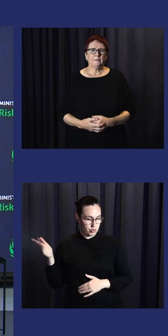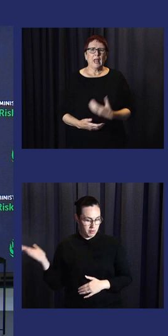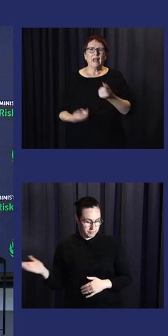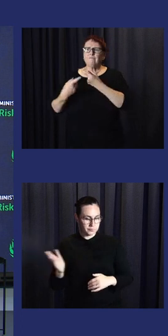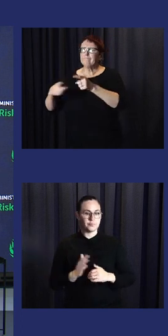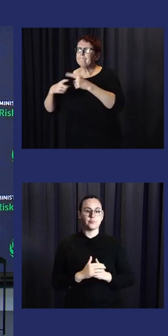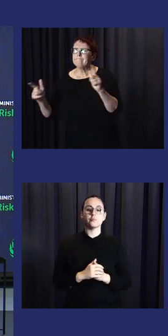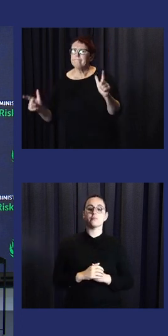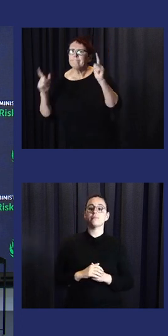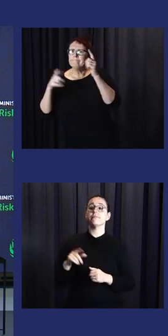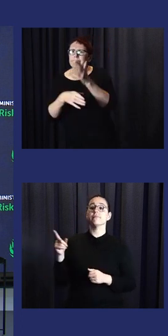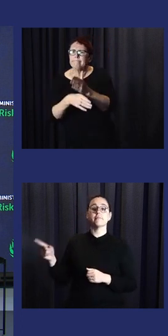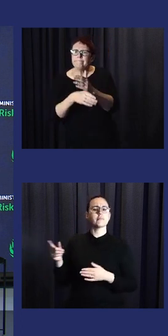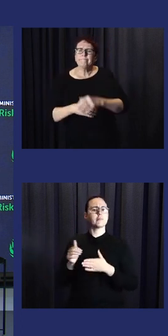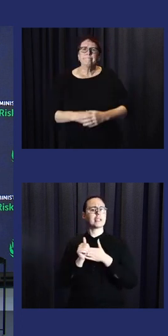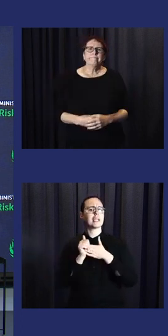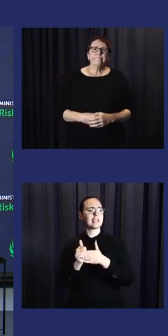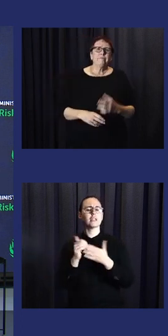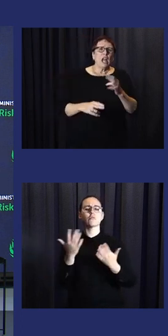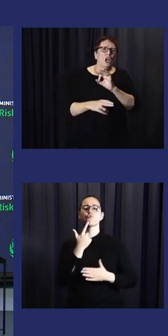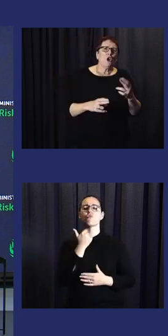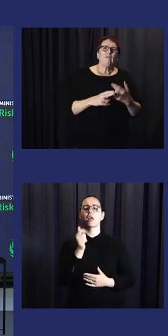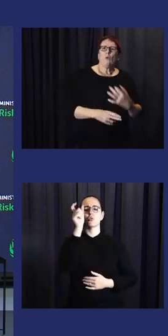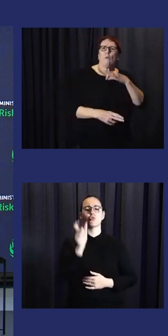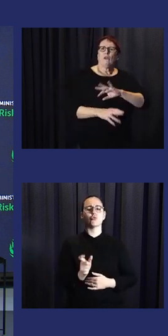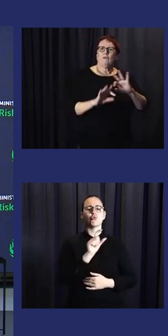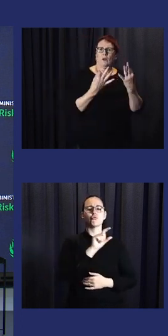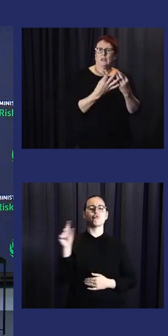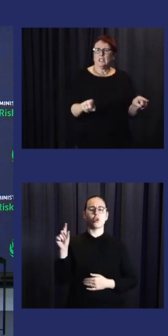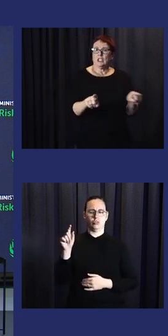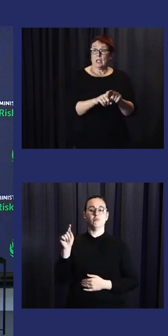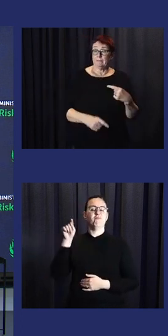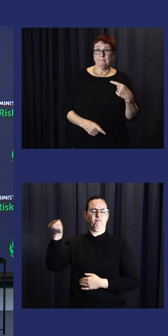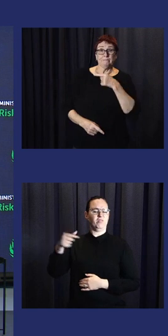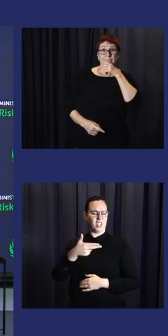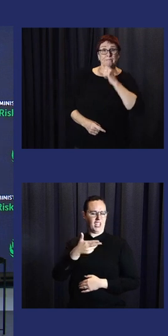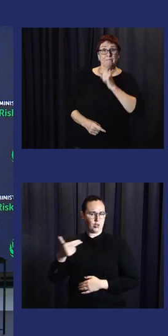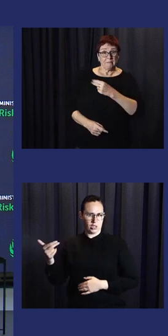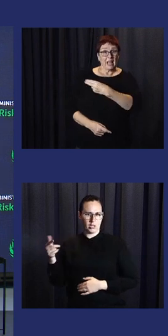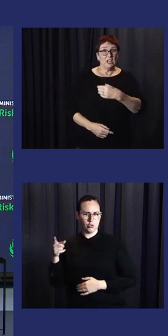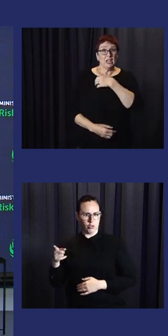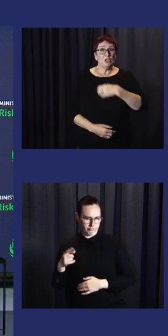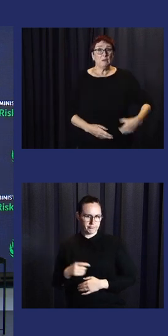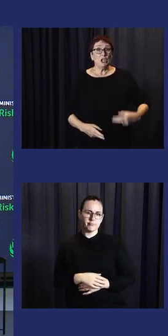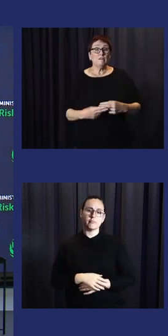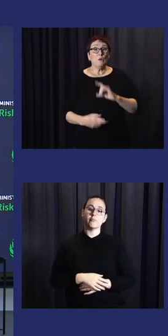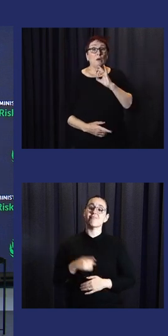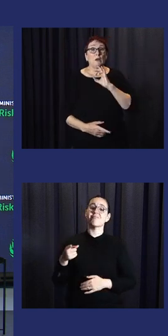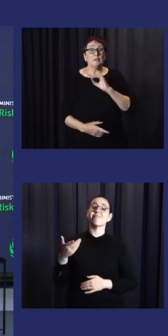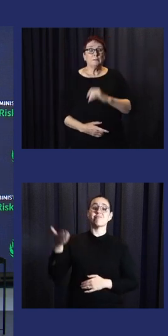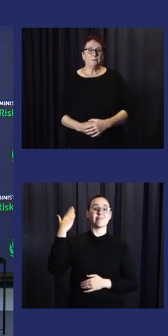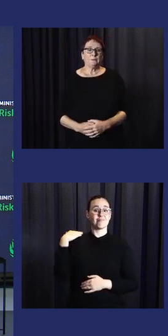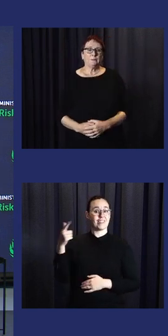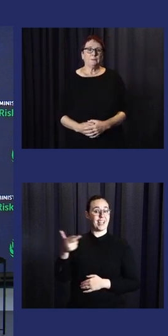public and private sector, as well as not-for-profit organisations. Sudirman has served as the Indonesian Minister for Energy and Mineral